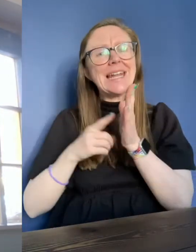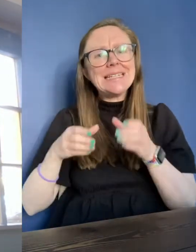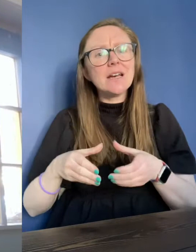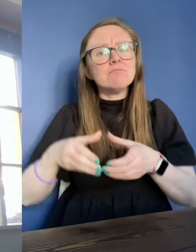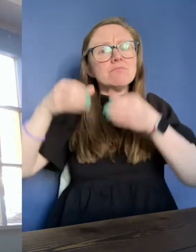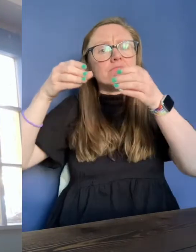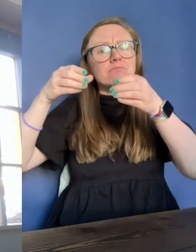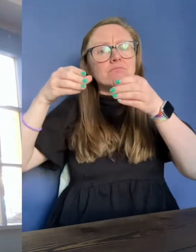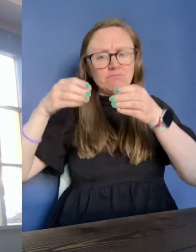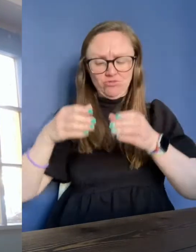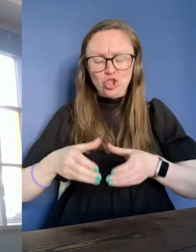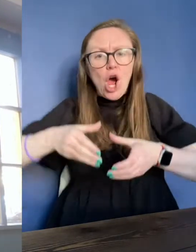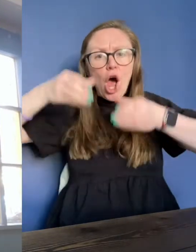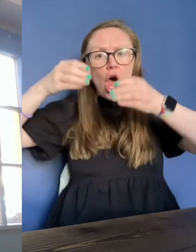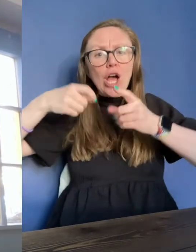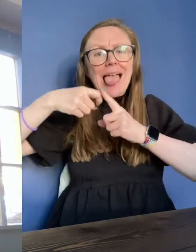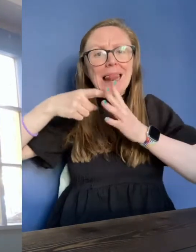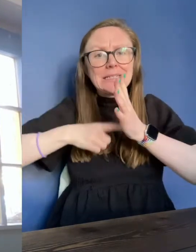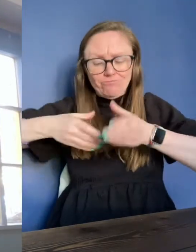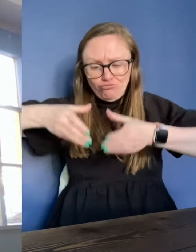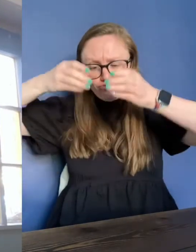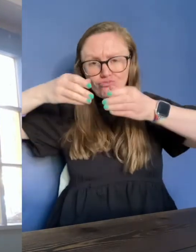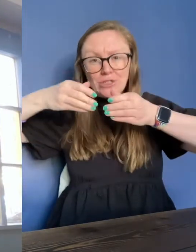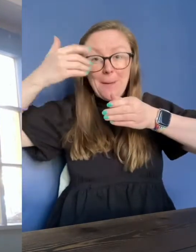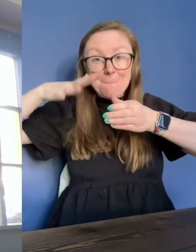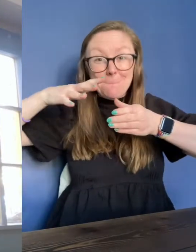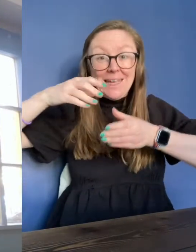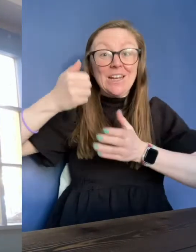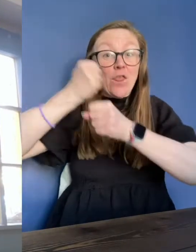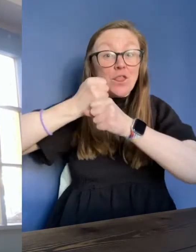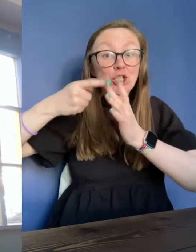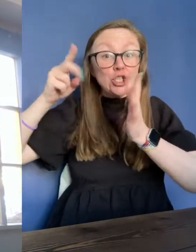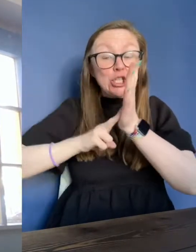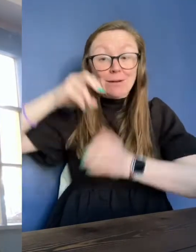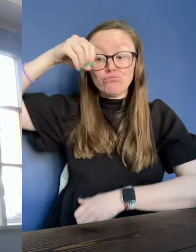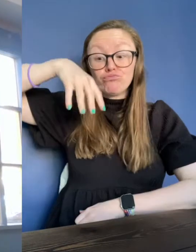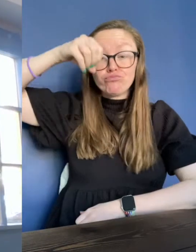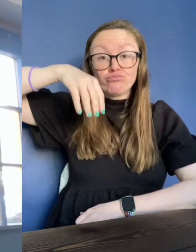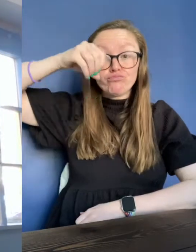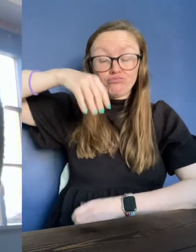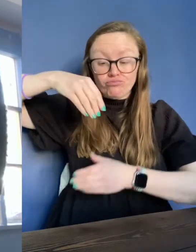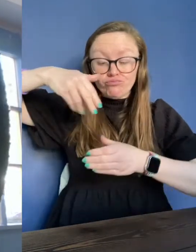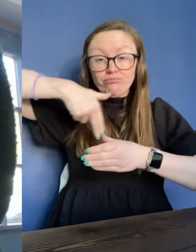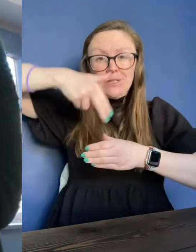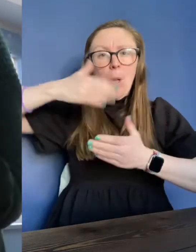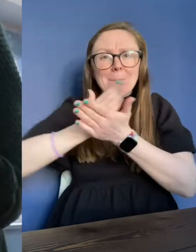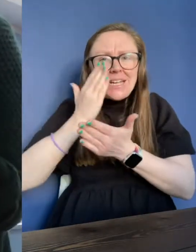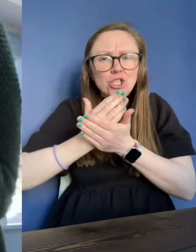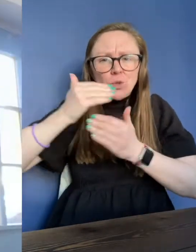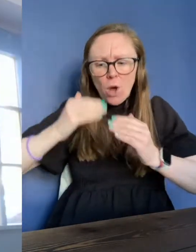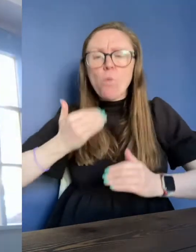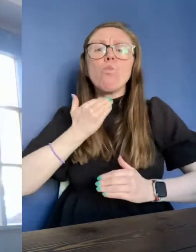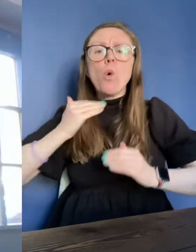litre Kilner jar. I've covered them with gin. I'm making sure that they are fully